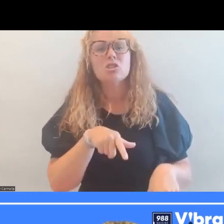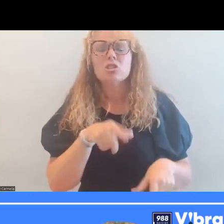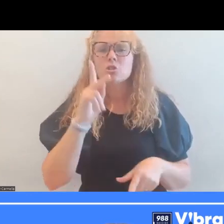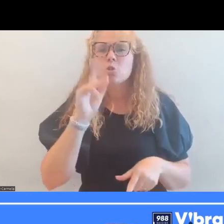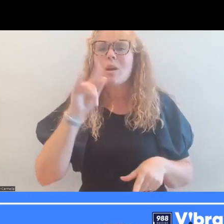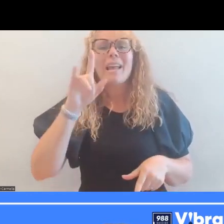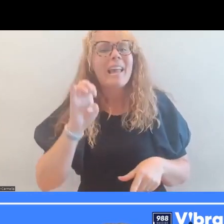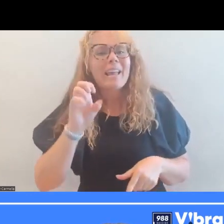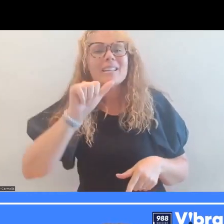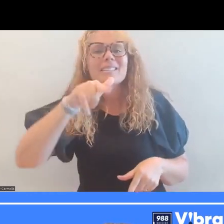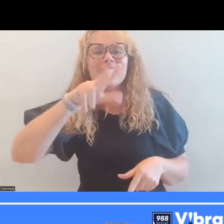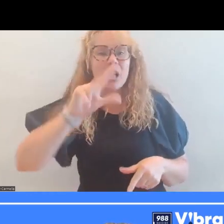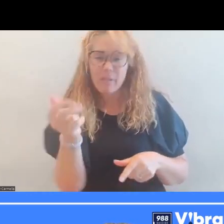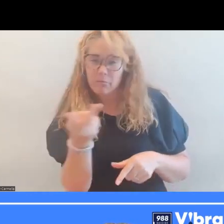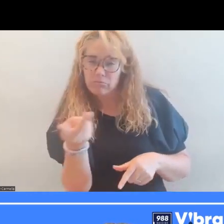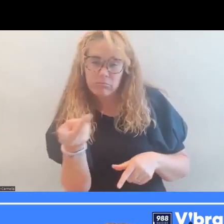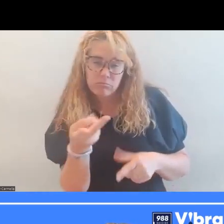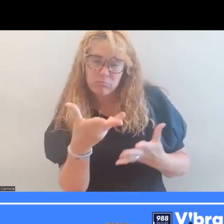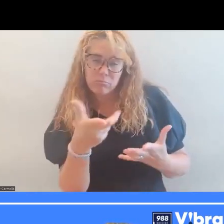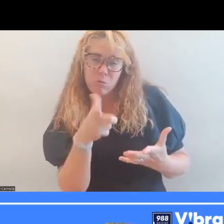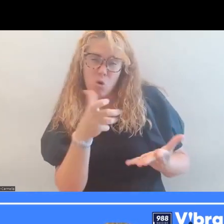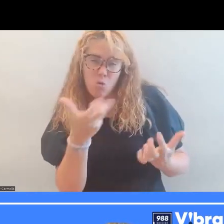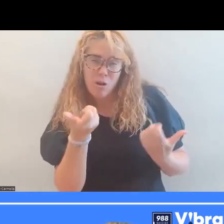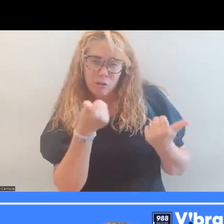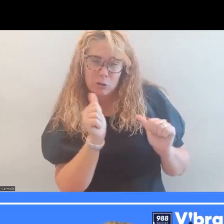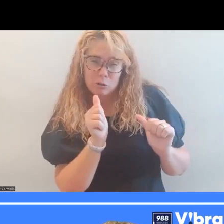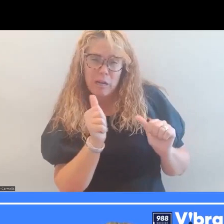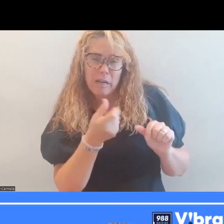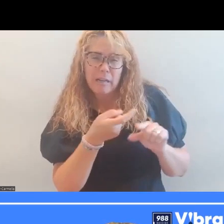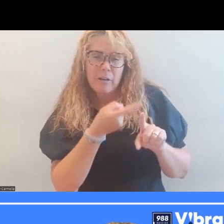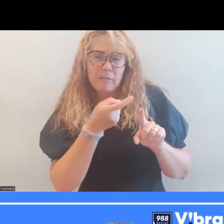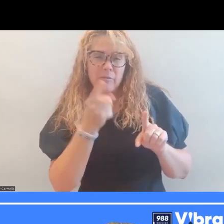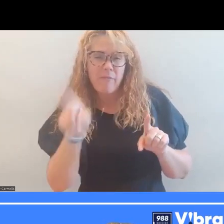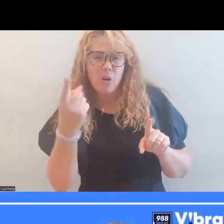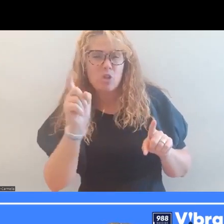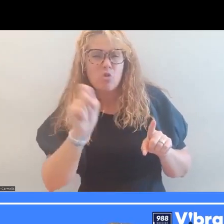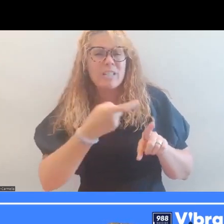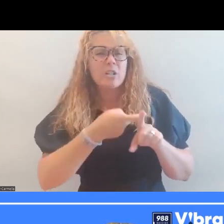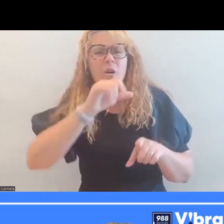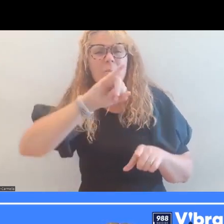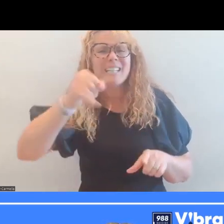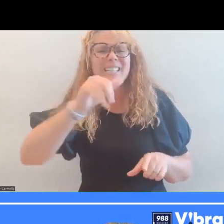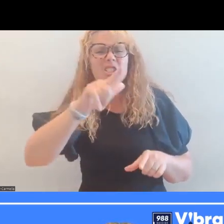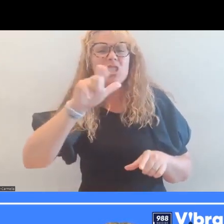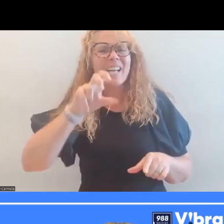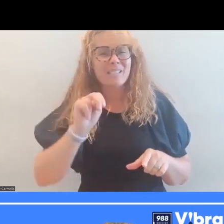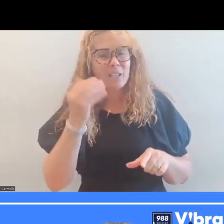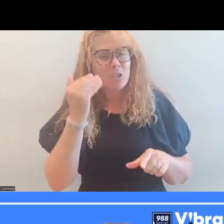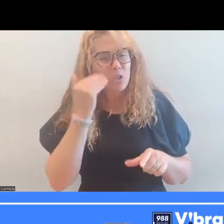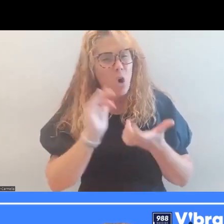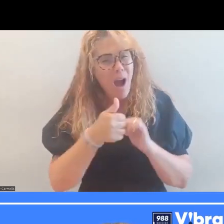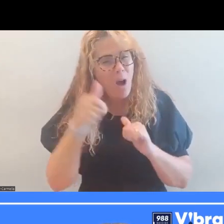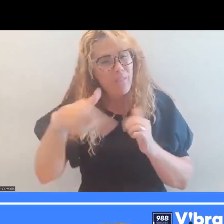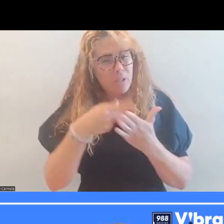wants to take the first crack at this question that we have from Jaslyn. Do you all have any insight into how this program